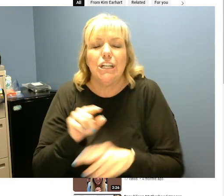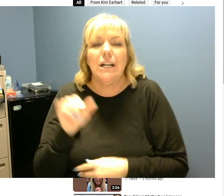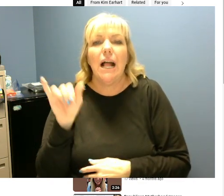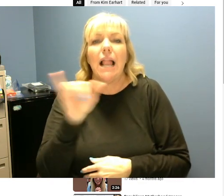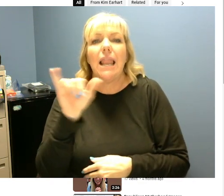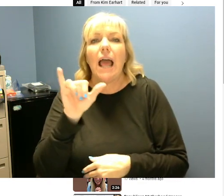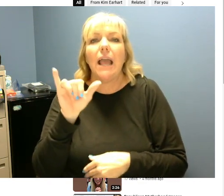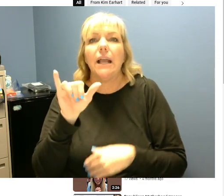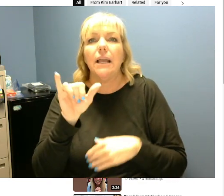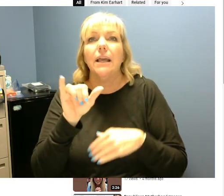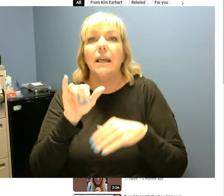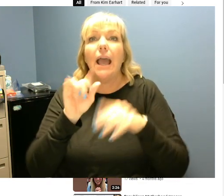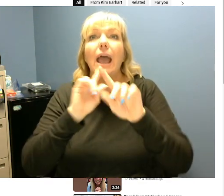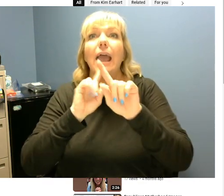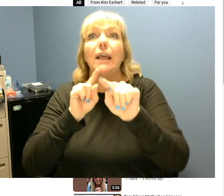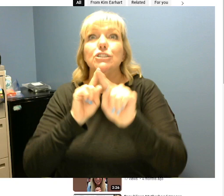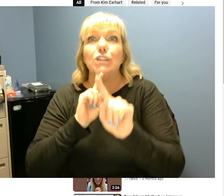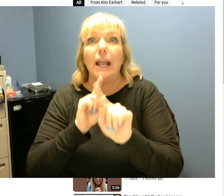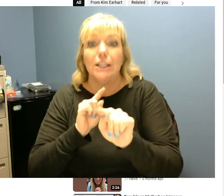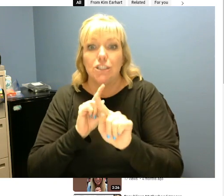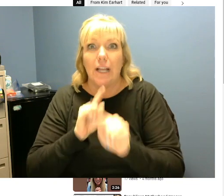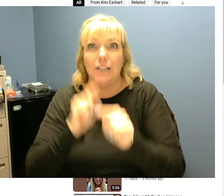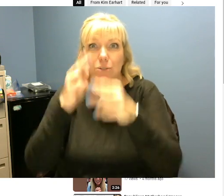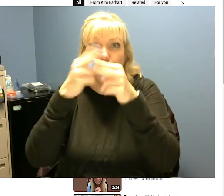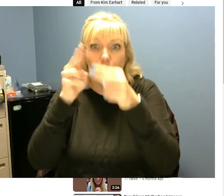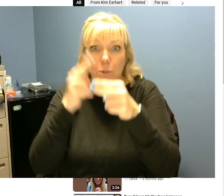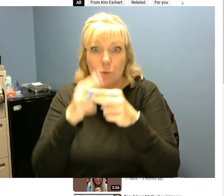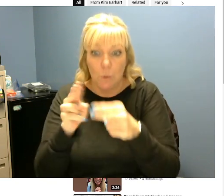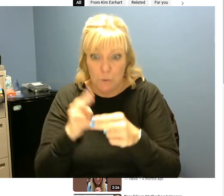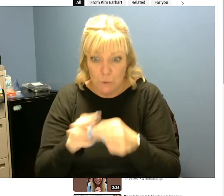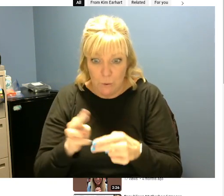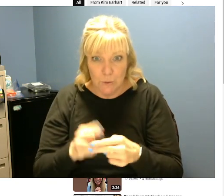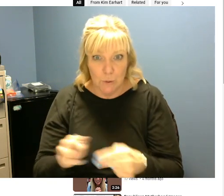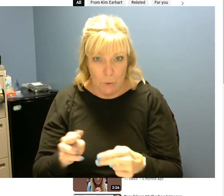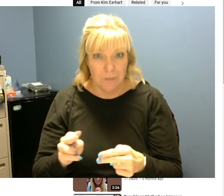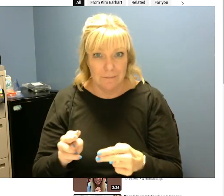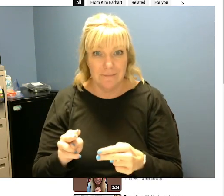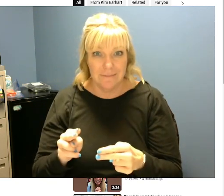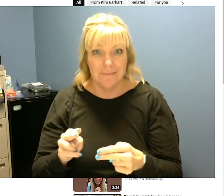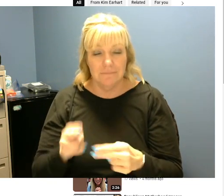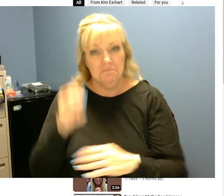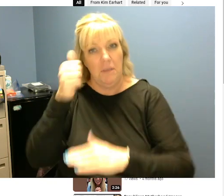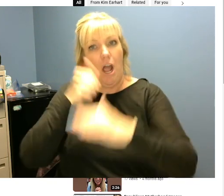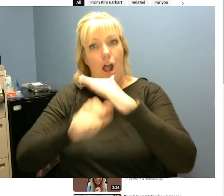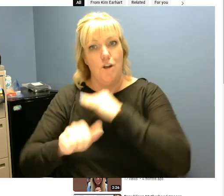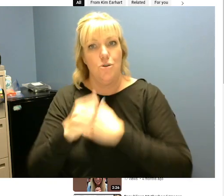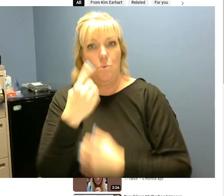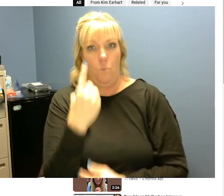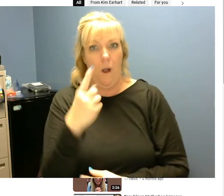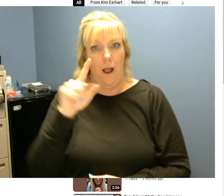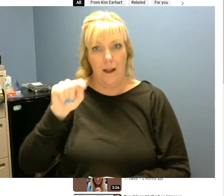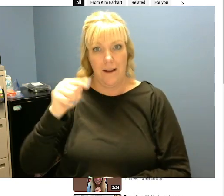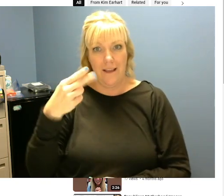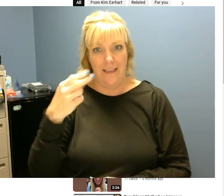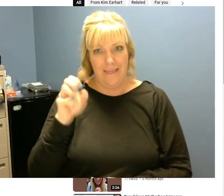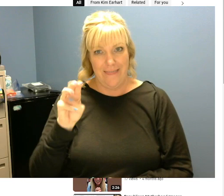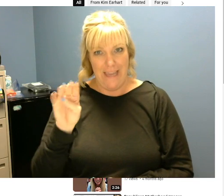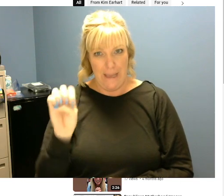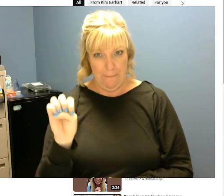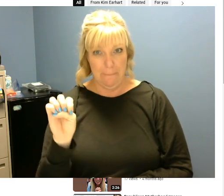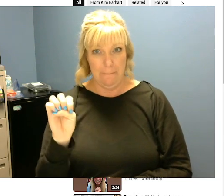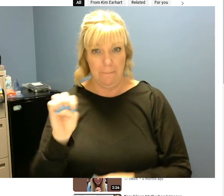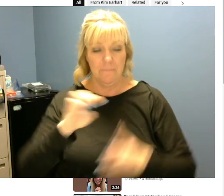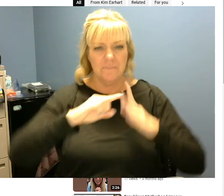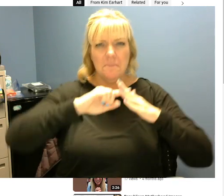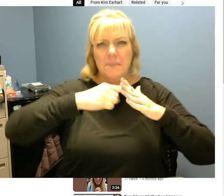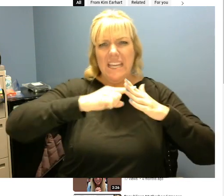grouped around a common theme. So, right, the first part of the exam, you have a handful of questions about specific short